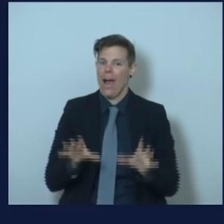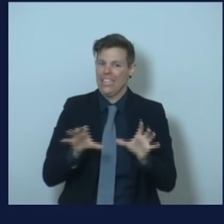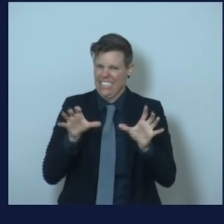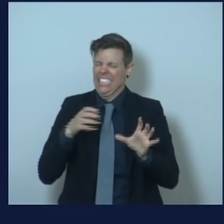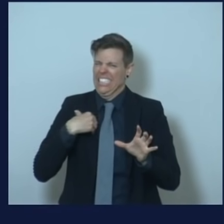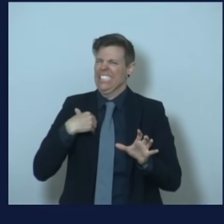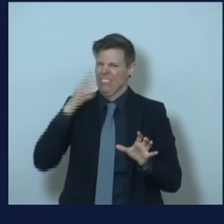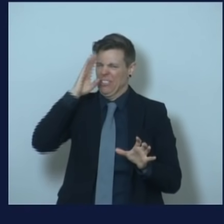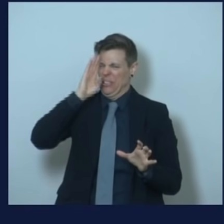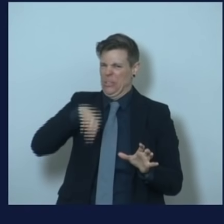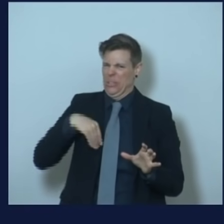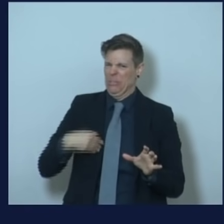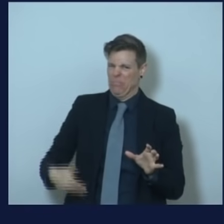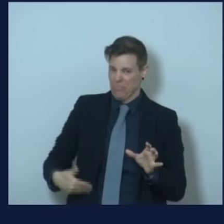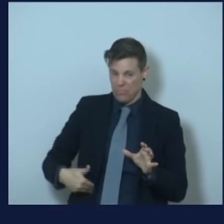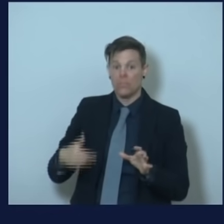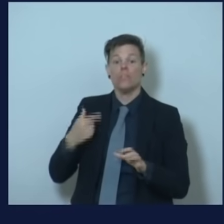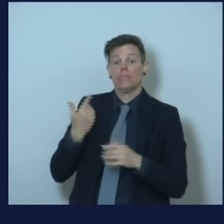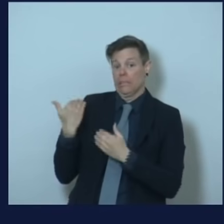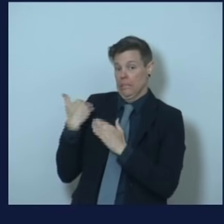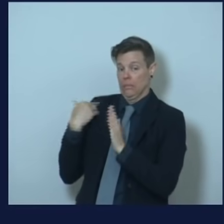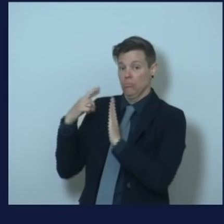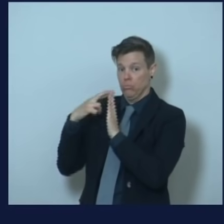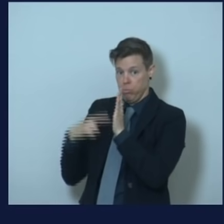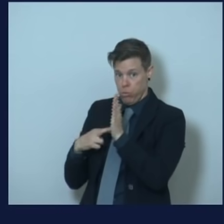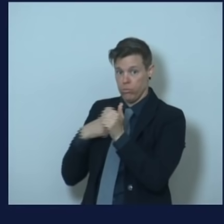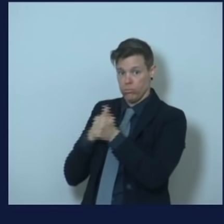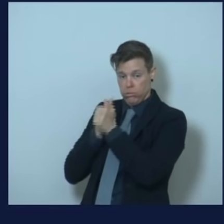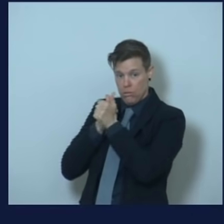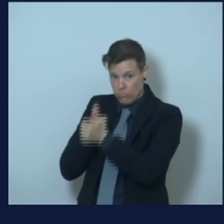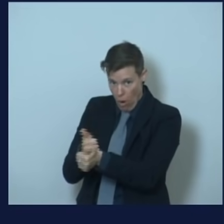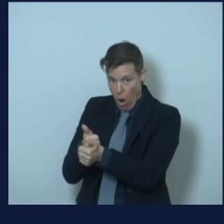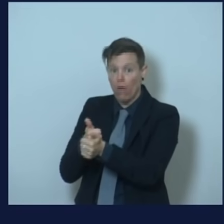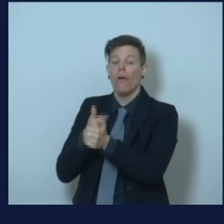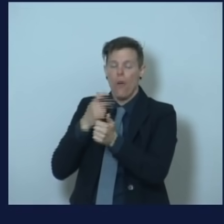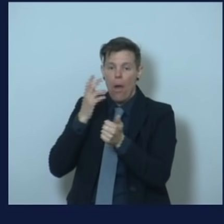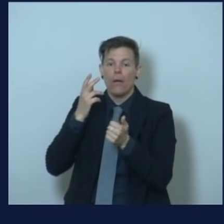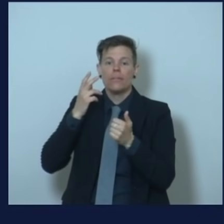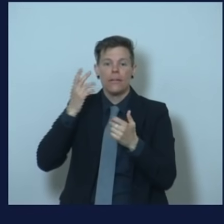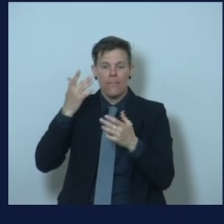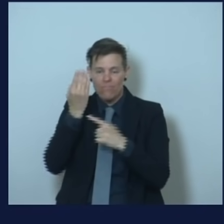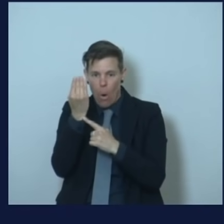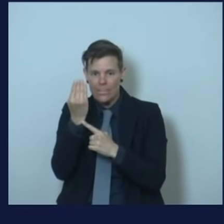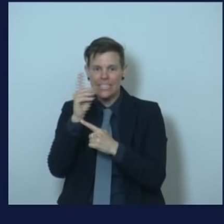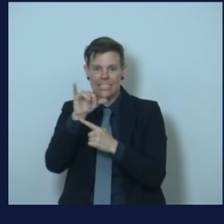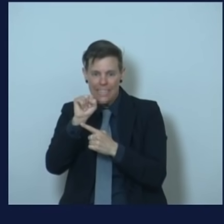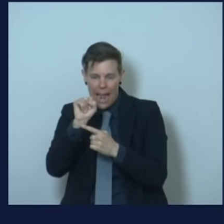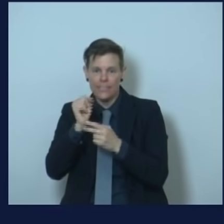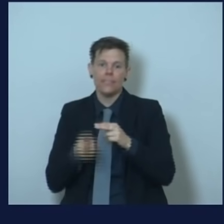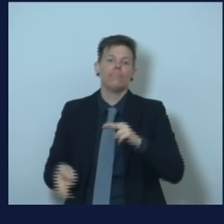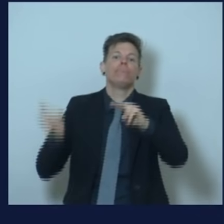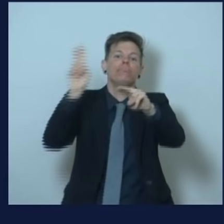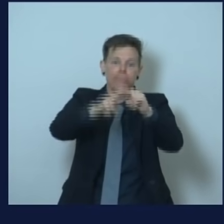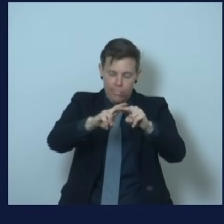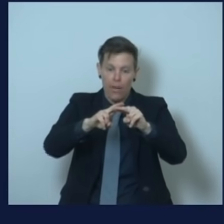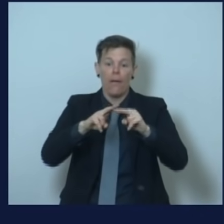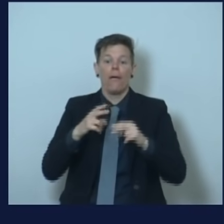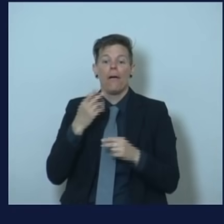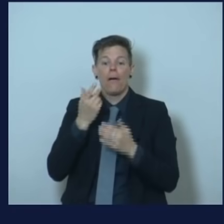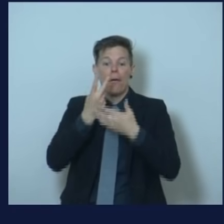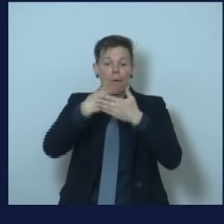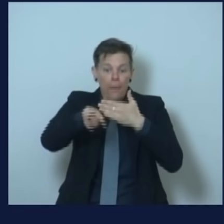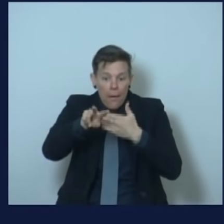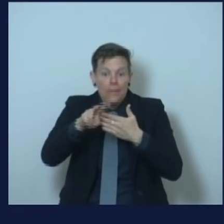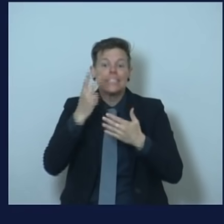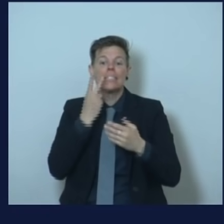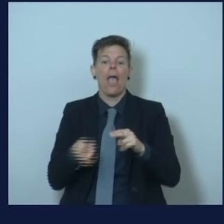increase in cases. It's exactly the opposite thing we need to be doing. And when I'm out, and I'm not out very often, and